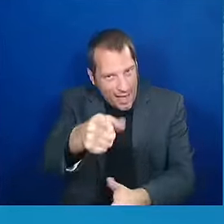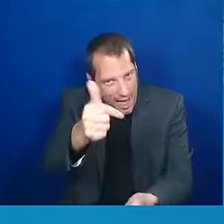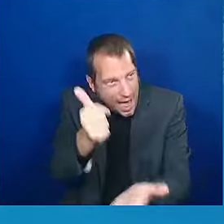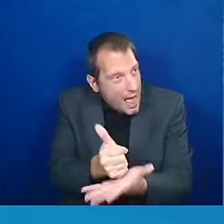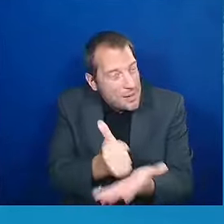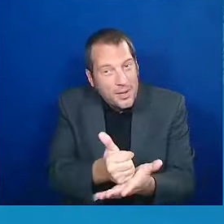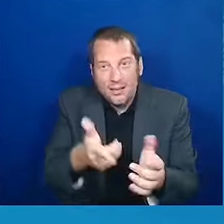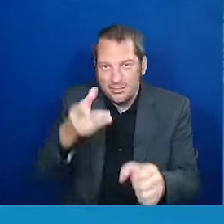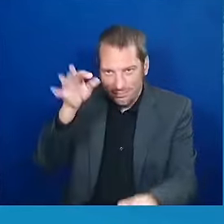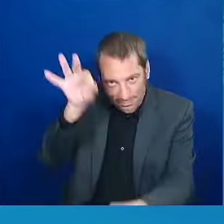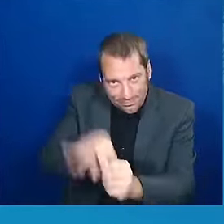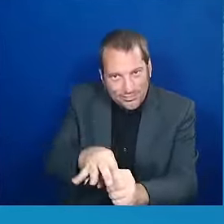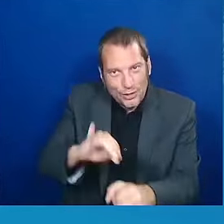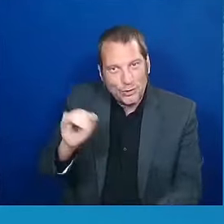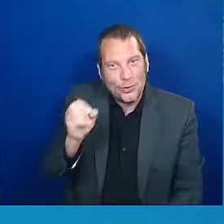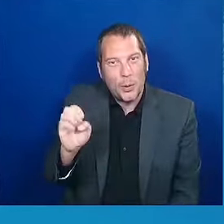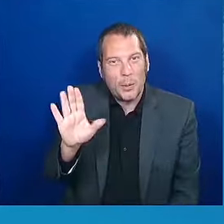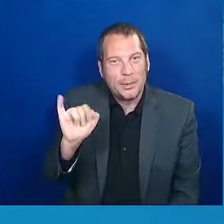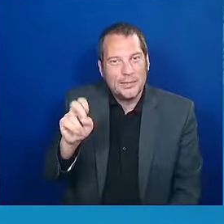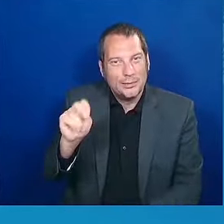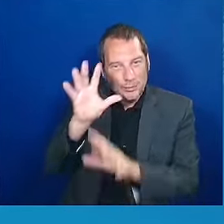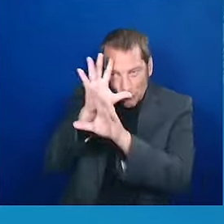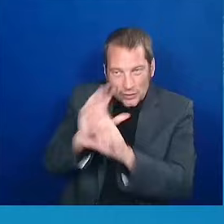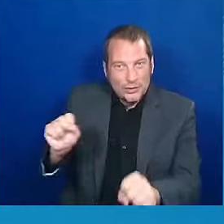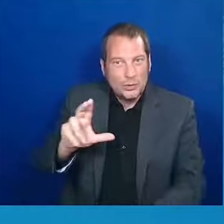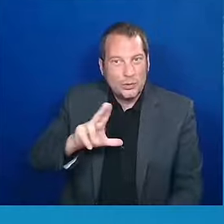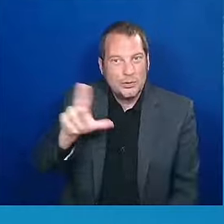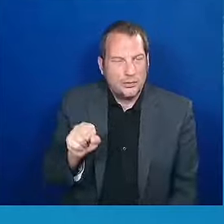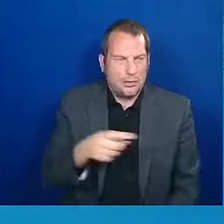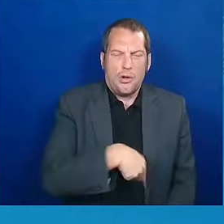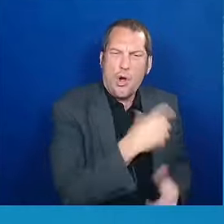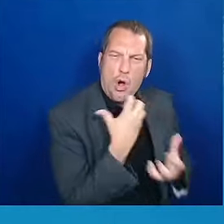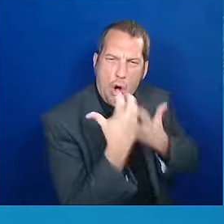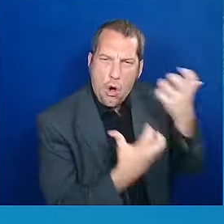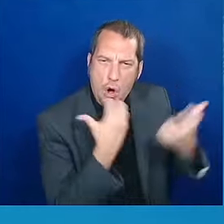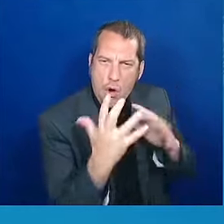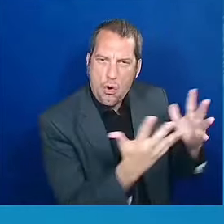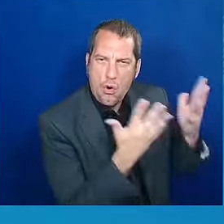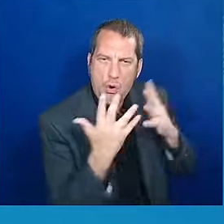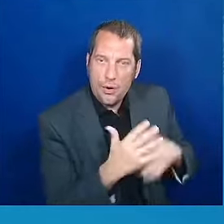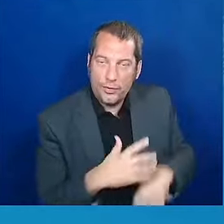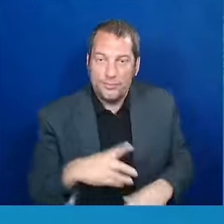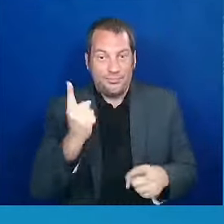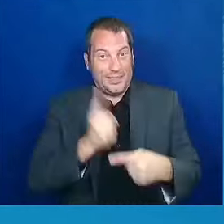and me as the first woman elected Vice President of the United States.